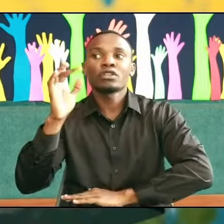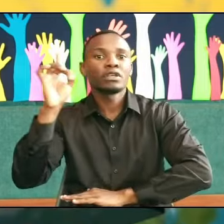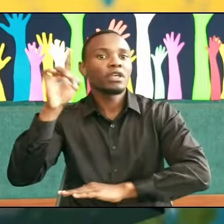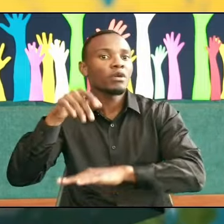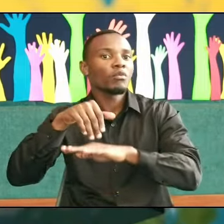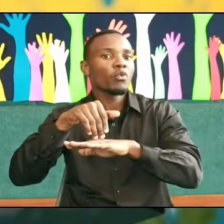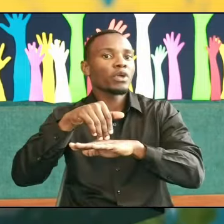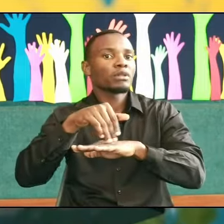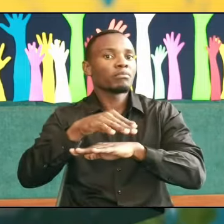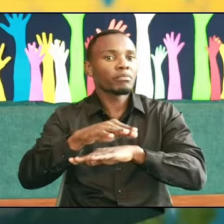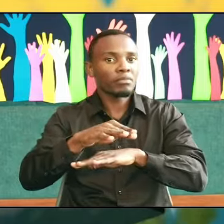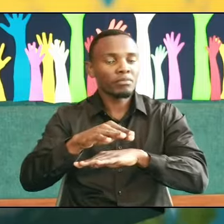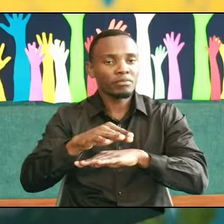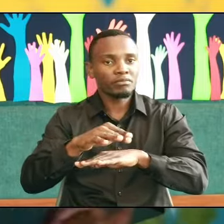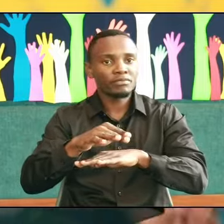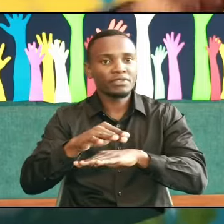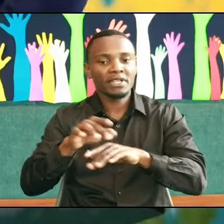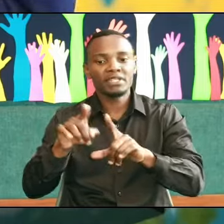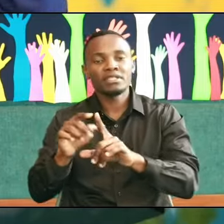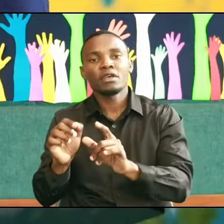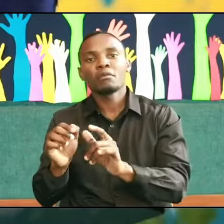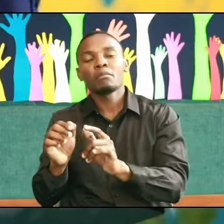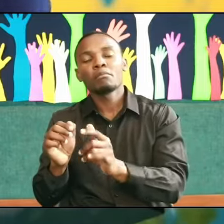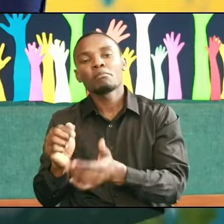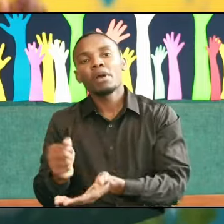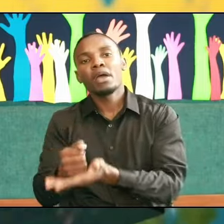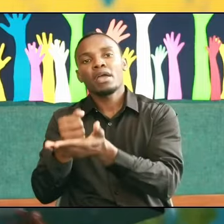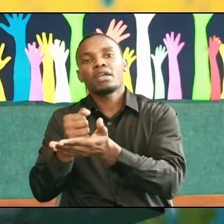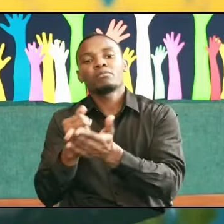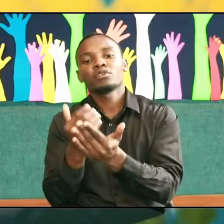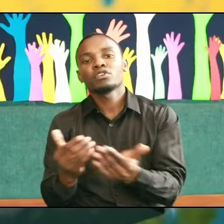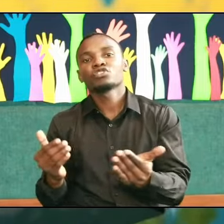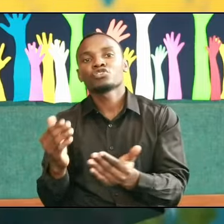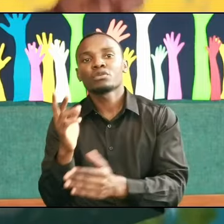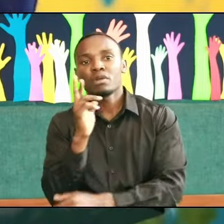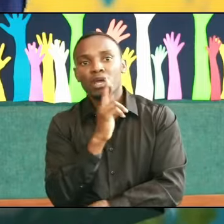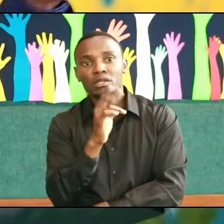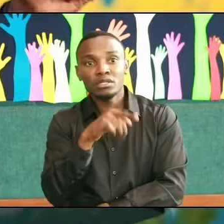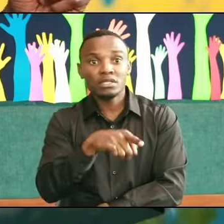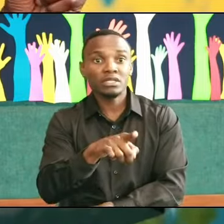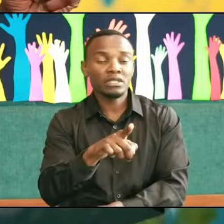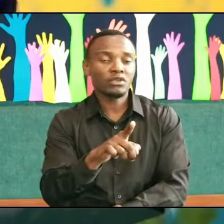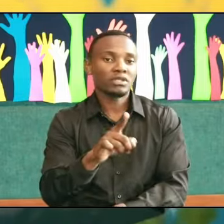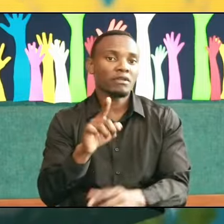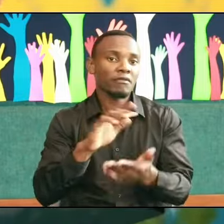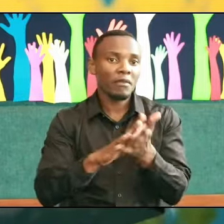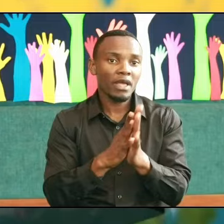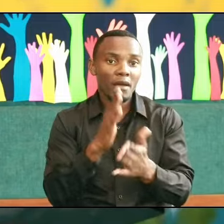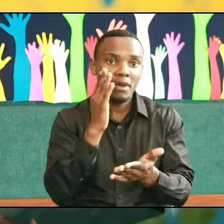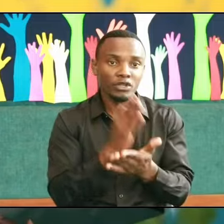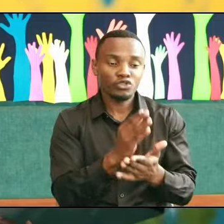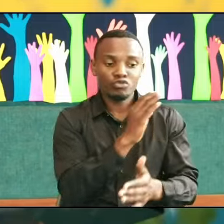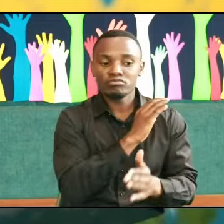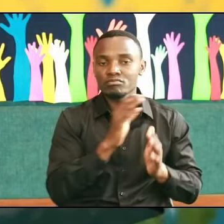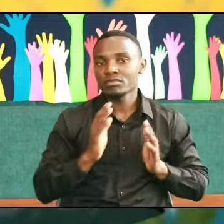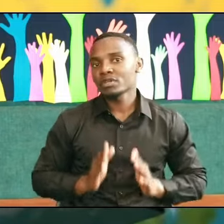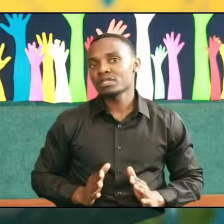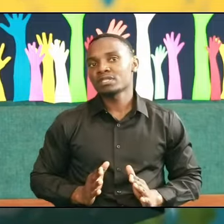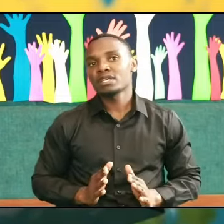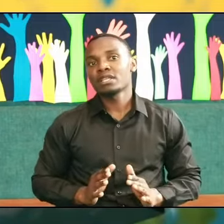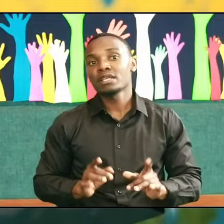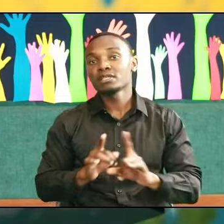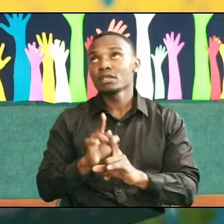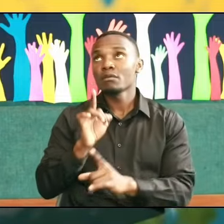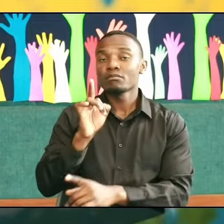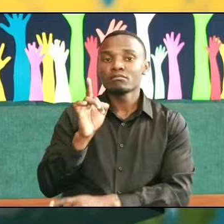the children at risk? Will you be a true Christian in your house, in your workplace, wherever you are? The